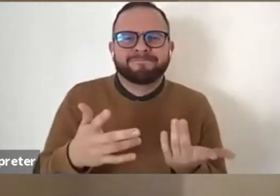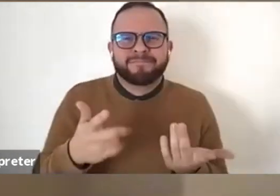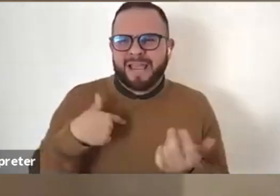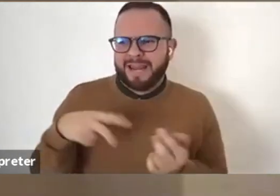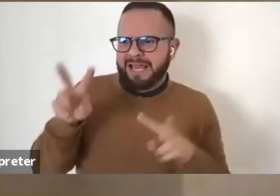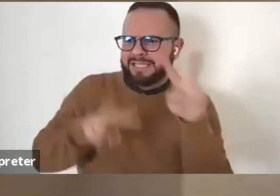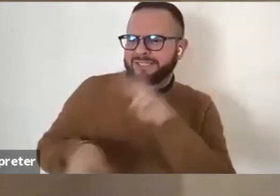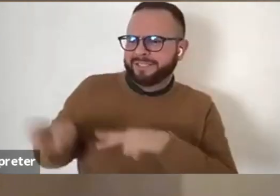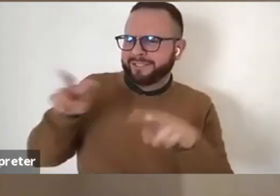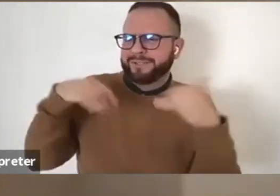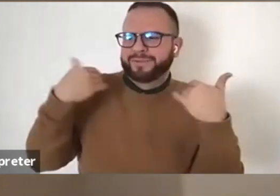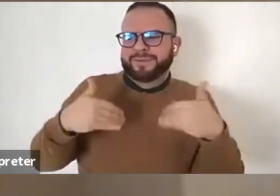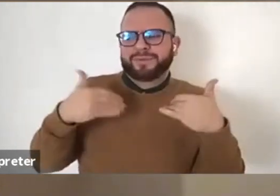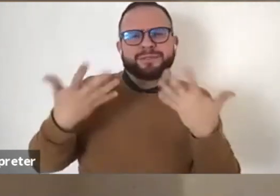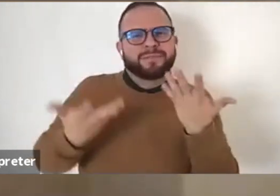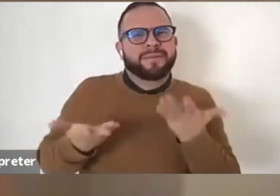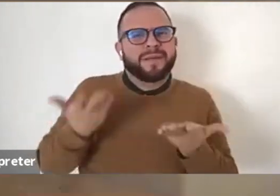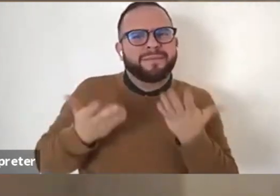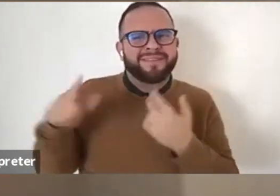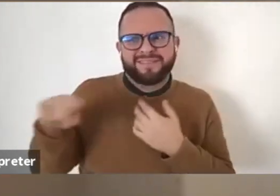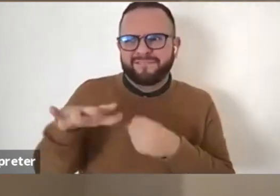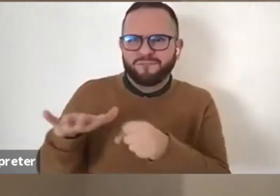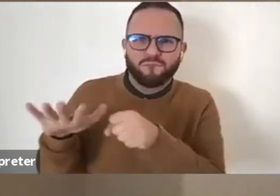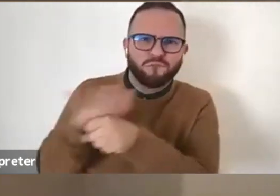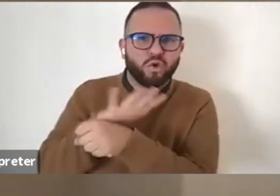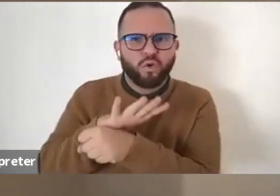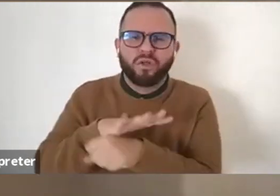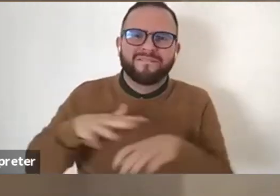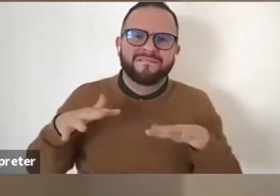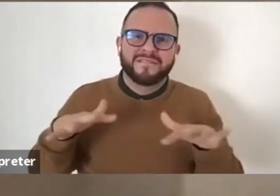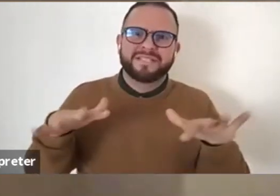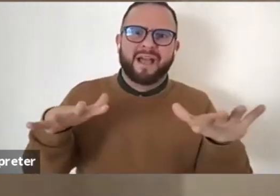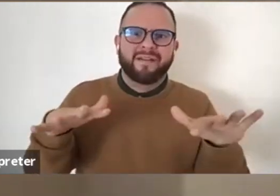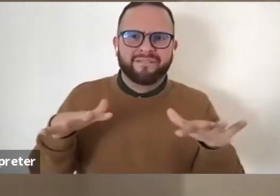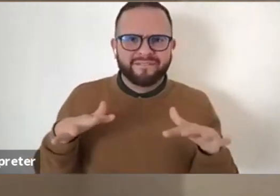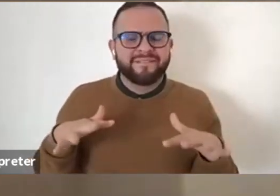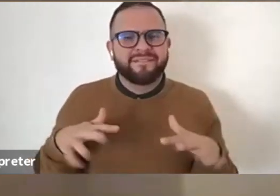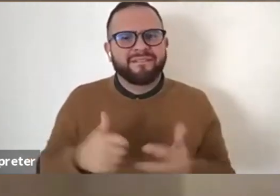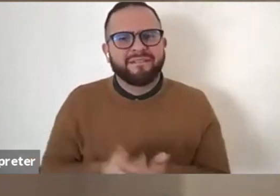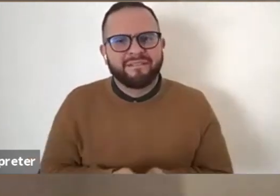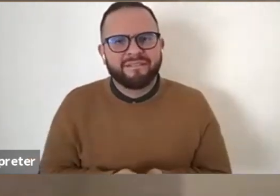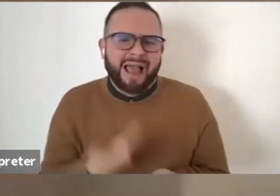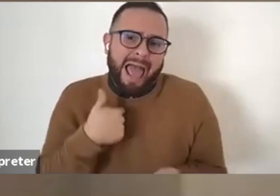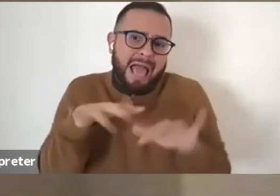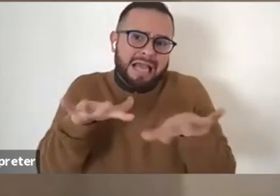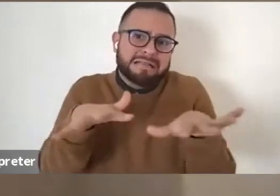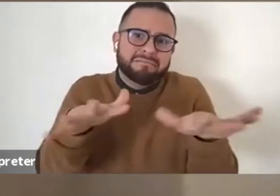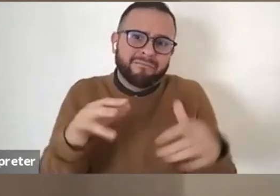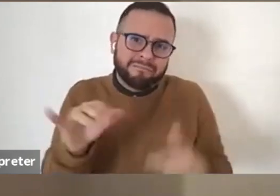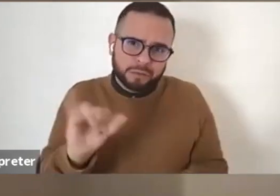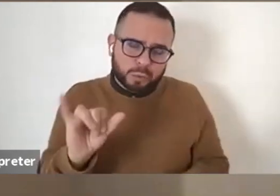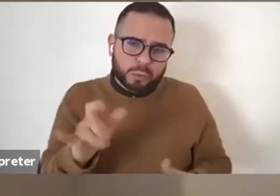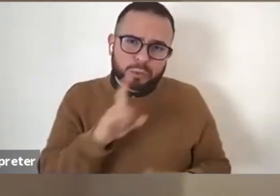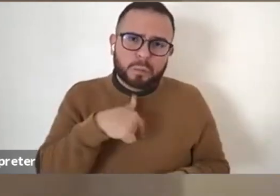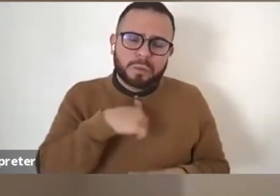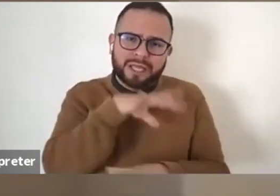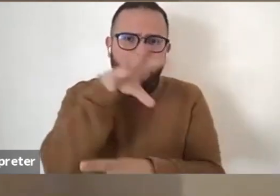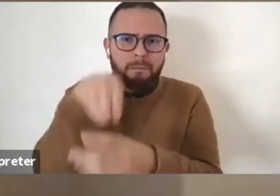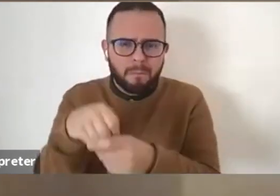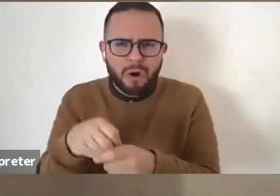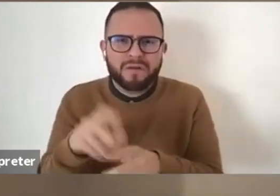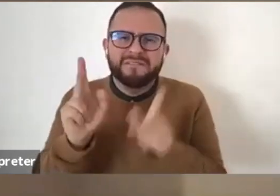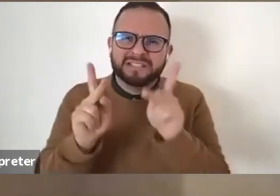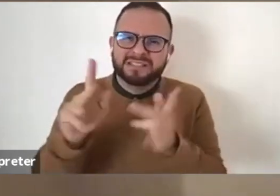full of anxieties. I'm not saying that I don't have anxieties. I also have anxieties. But I was just so also I'm part of the society, kind of. Of